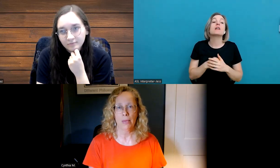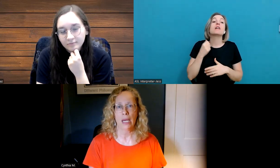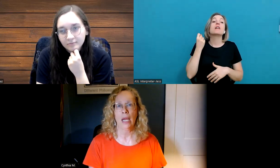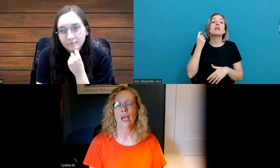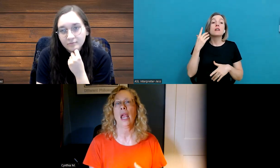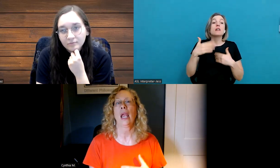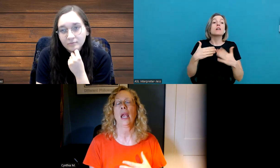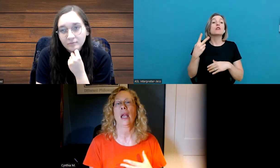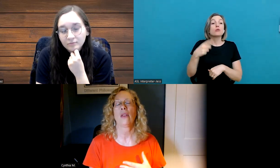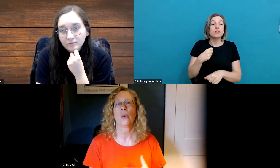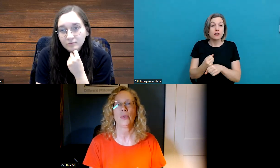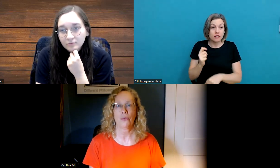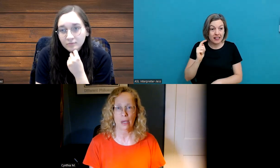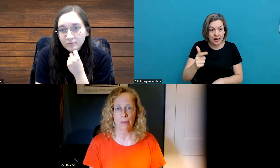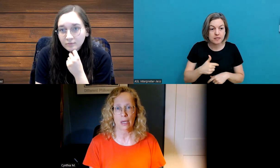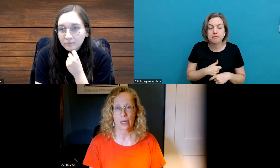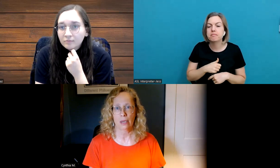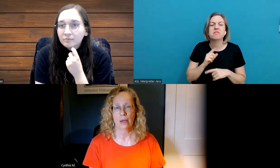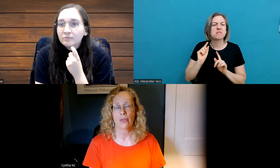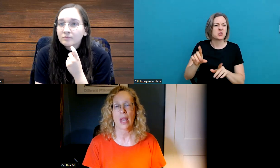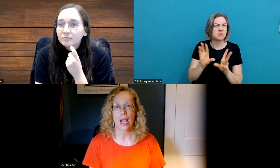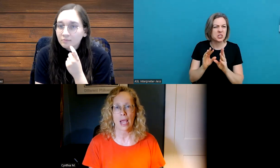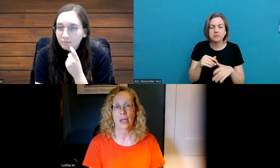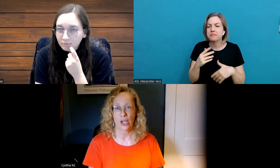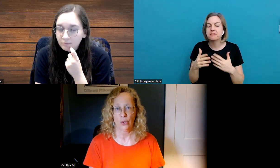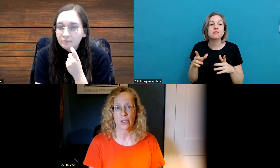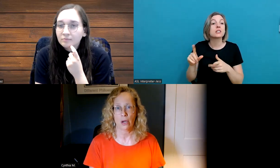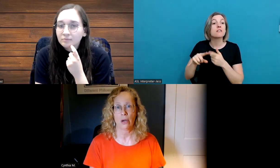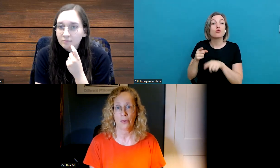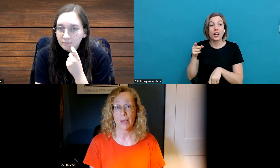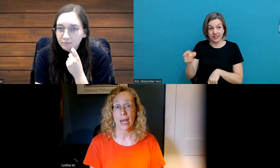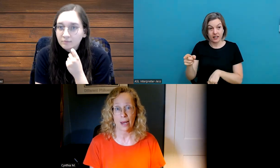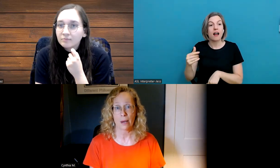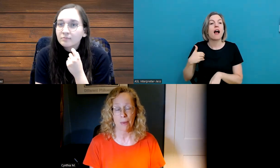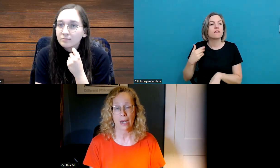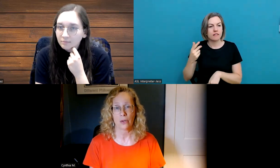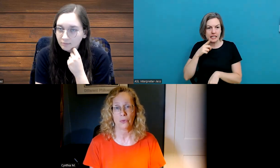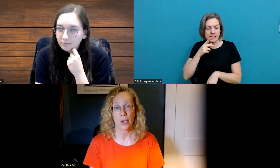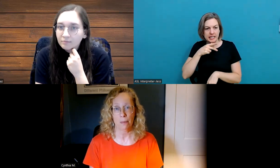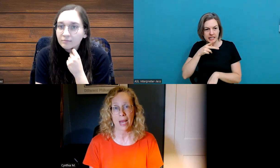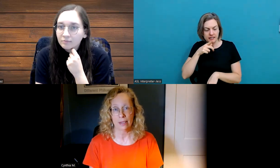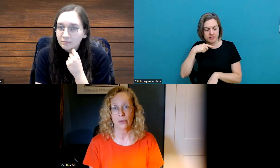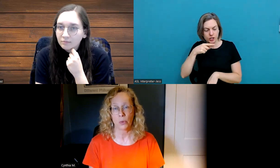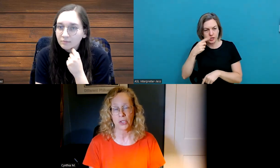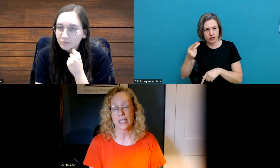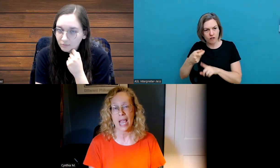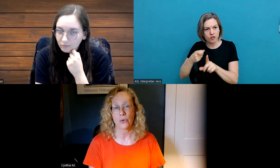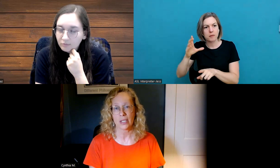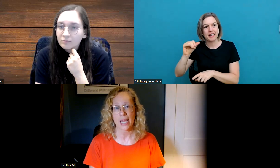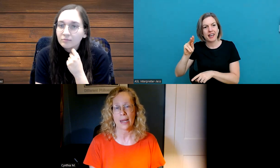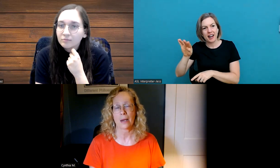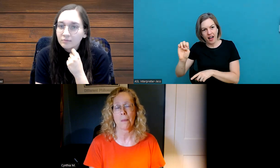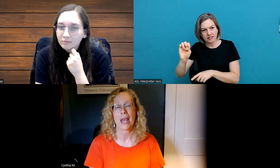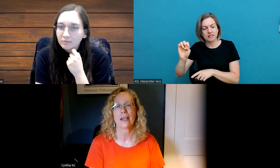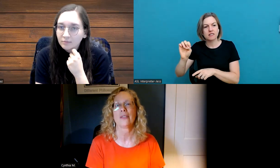at a meeting and there was a friend of mine that had a hearing dog from Canine Companions for Independence, which is now